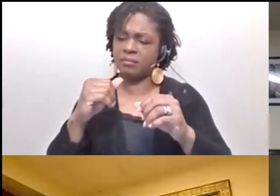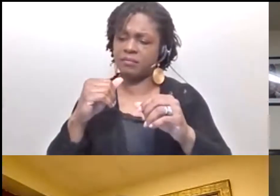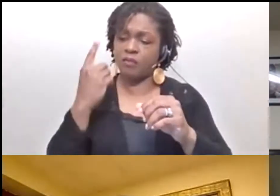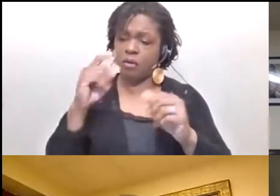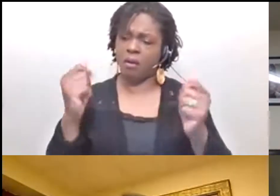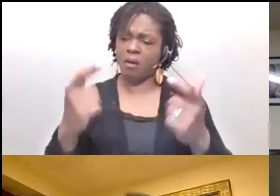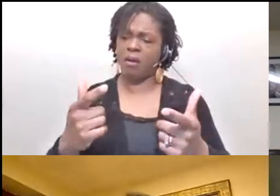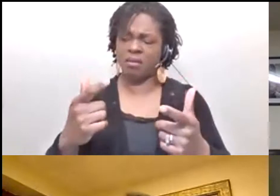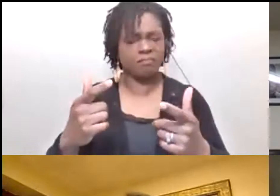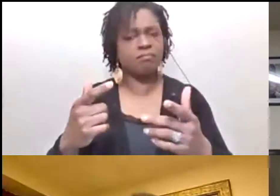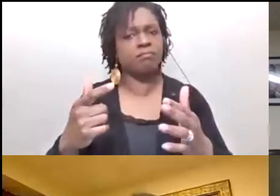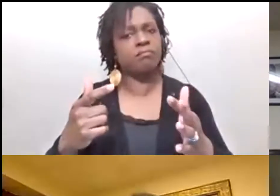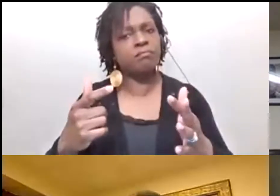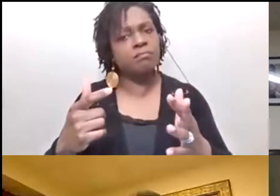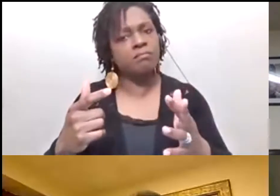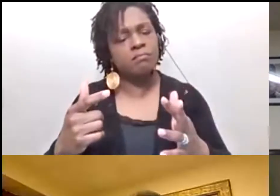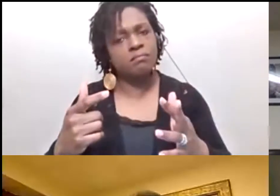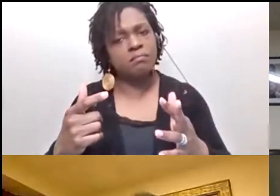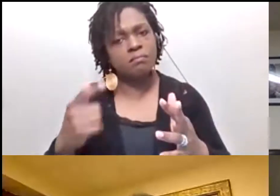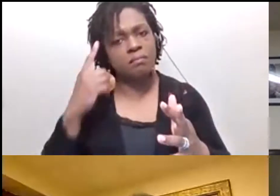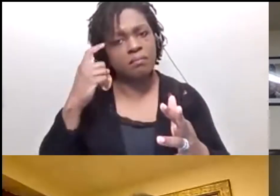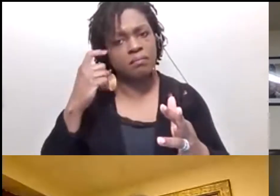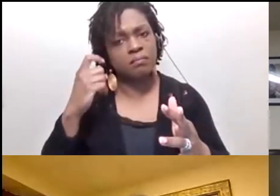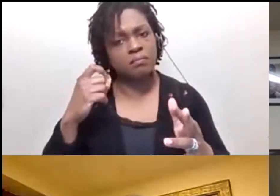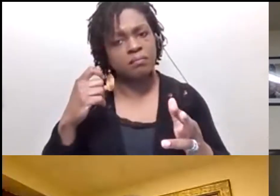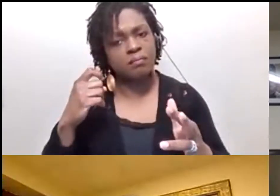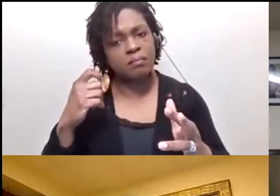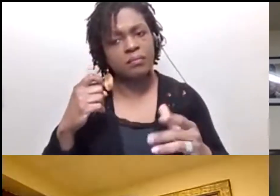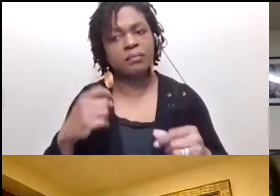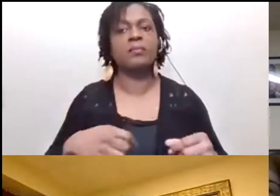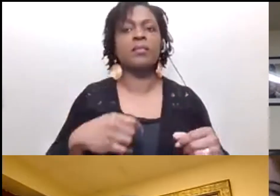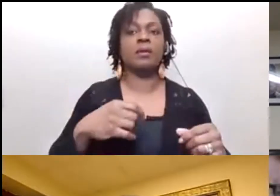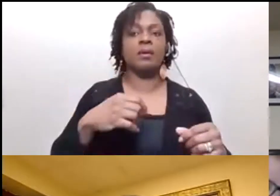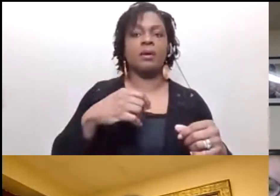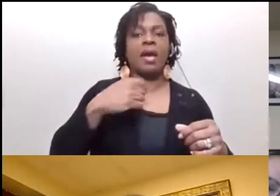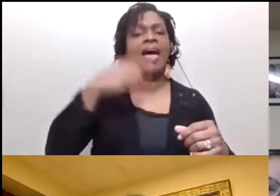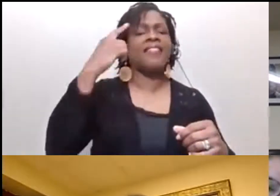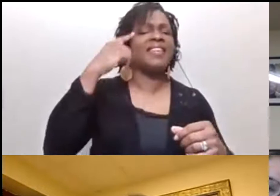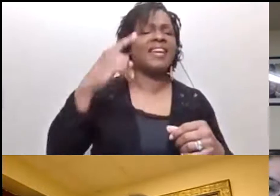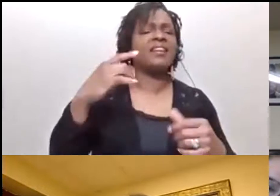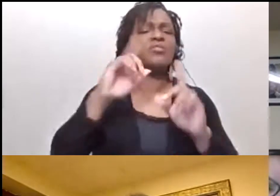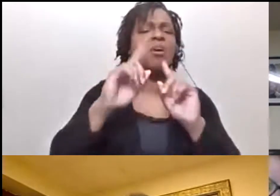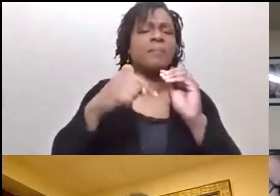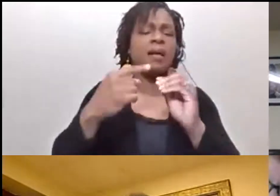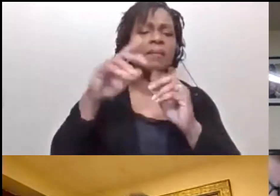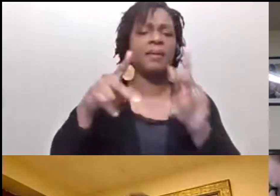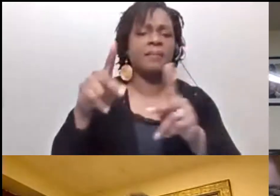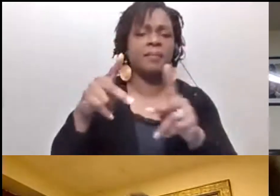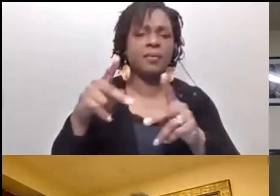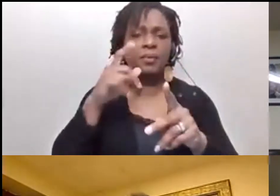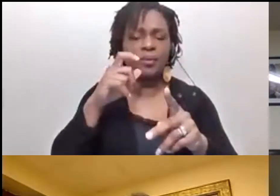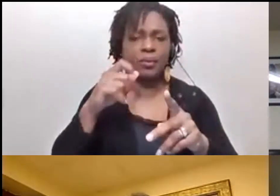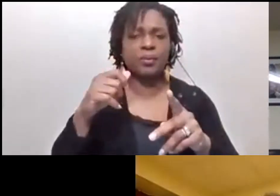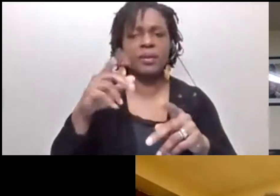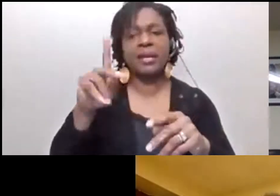I'm not sure. I think she was referring to Karen's comment about like the people who have the group homes or community homes.